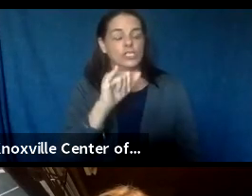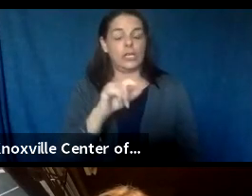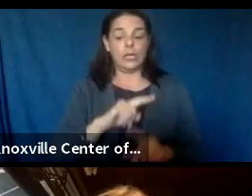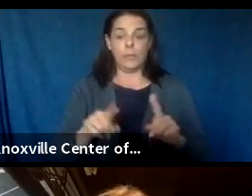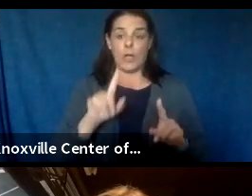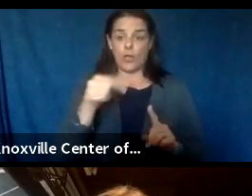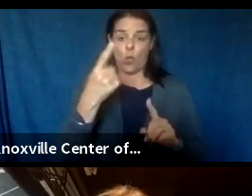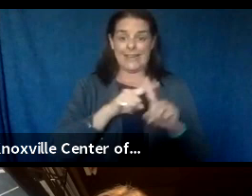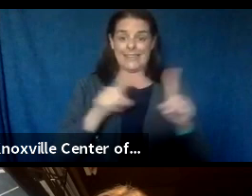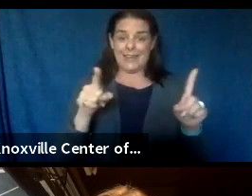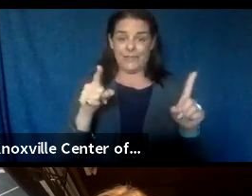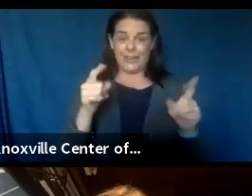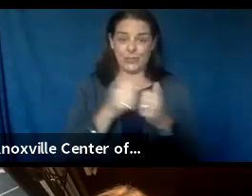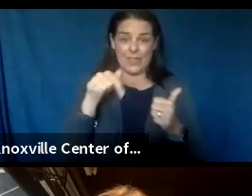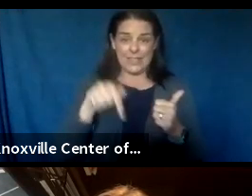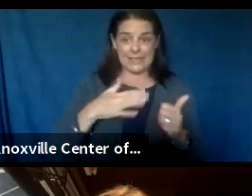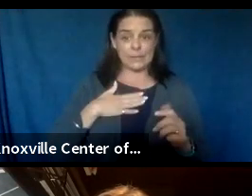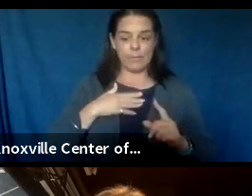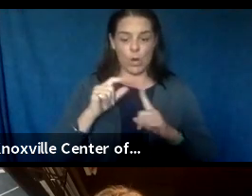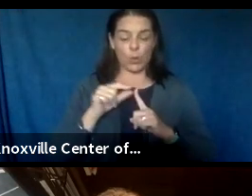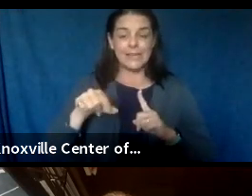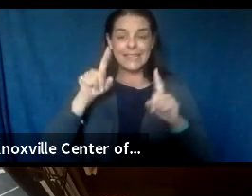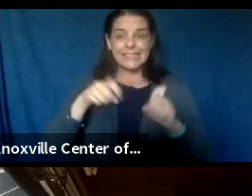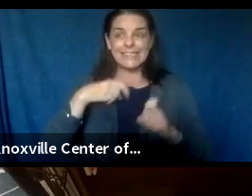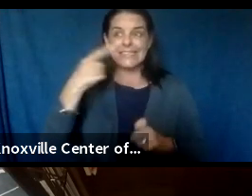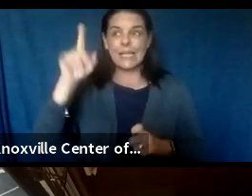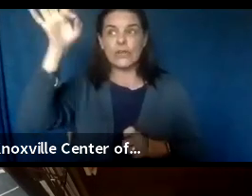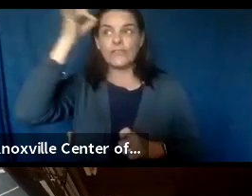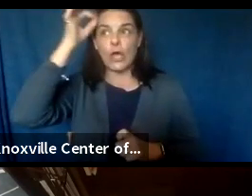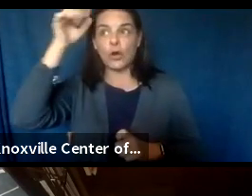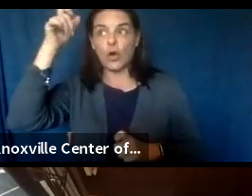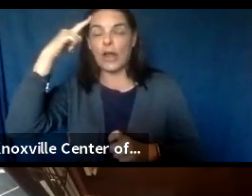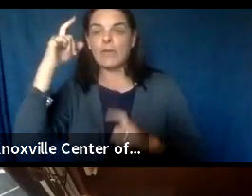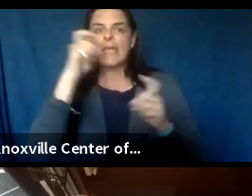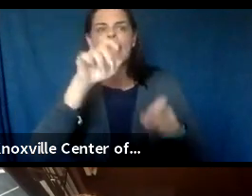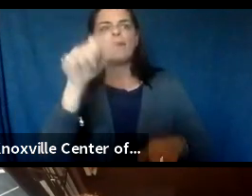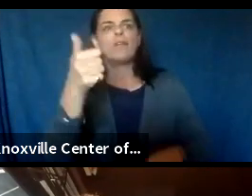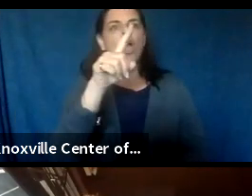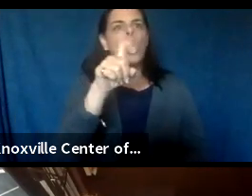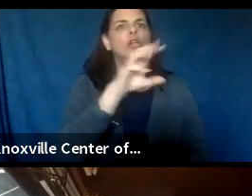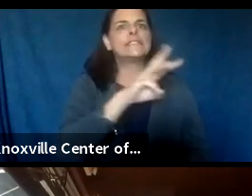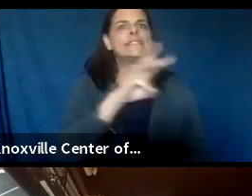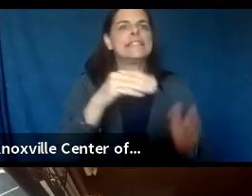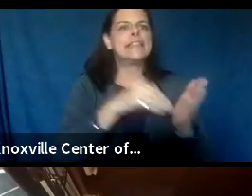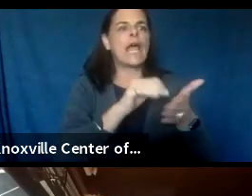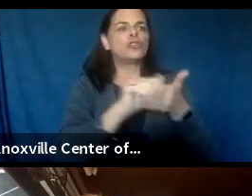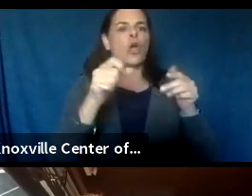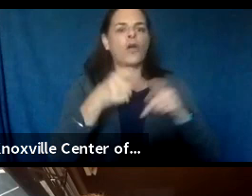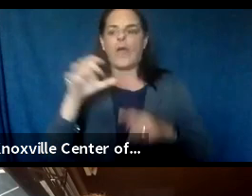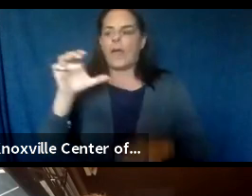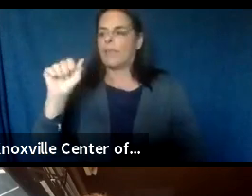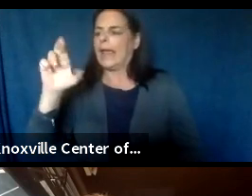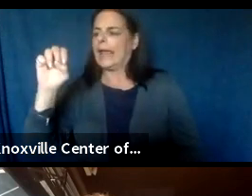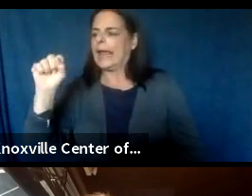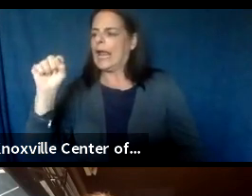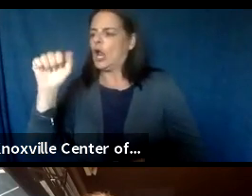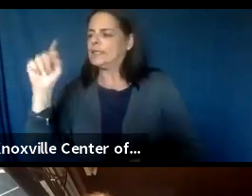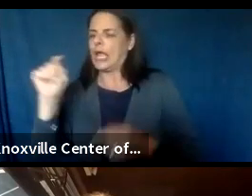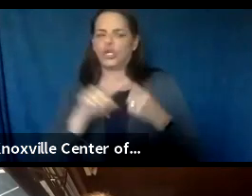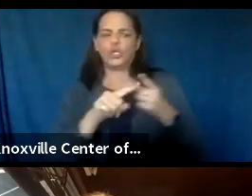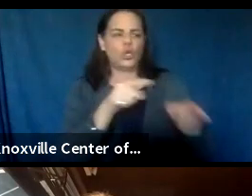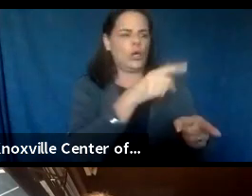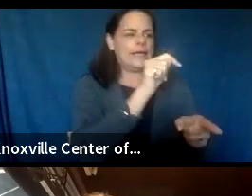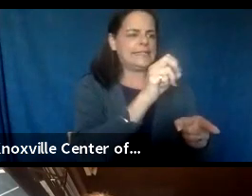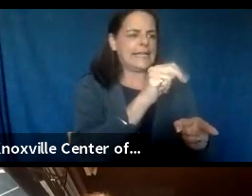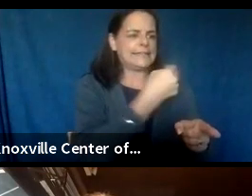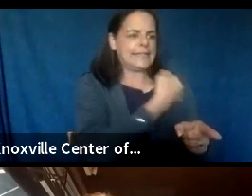words, is this test tells the federal government to give another $166,000 from the CARES Act to a Tennessee hospital.